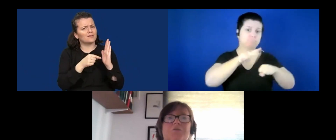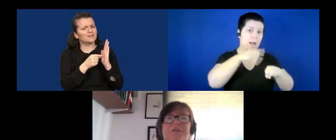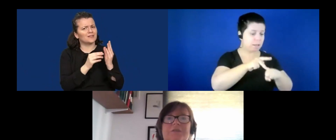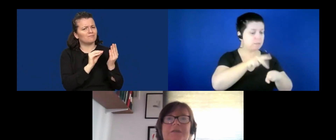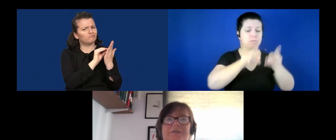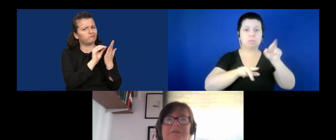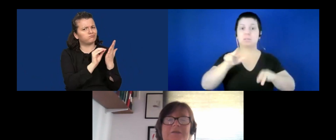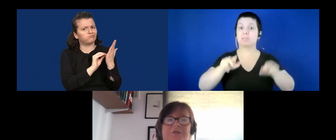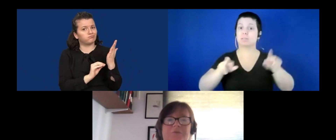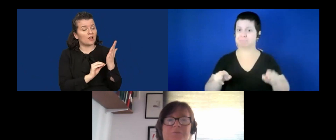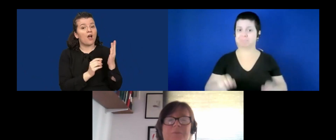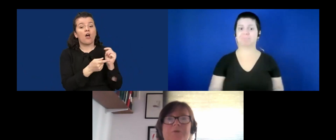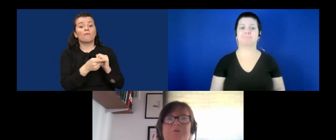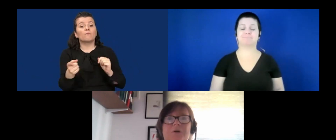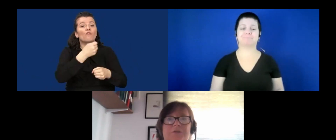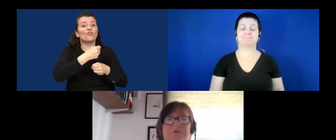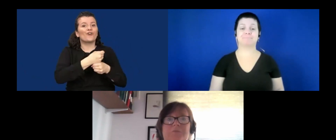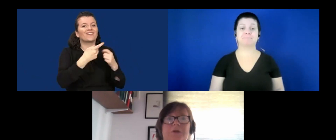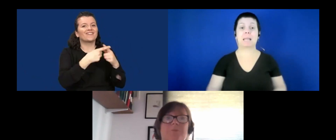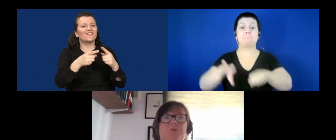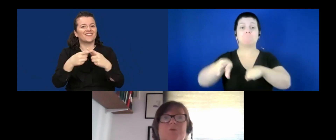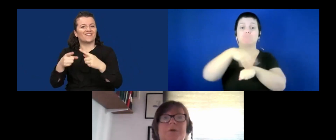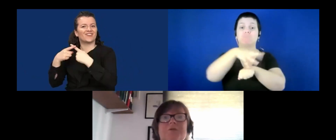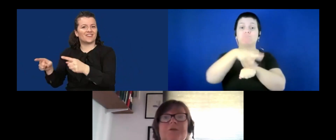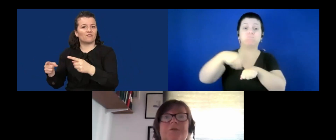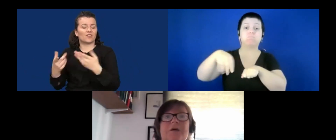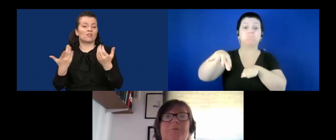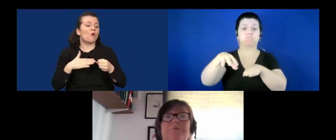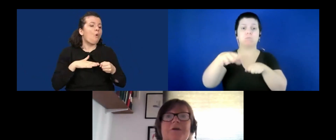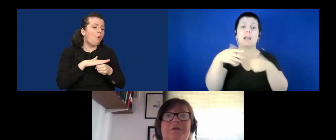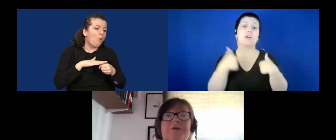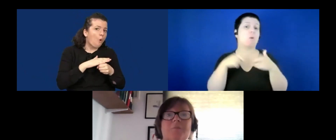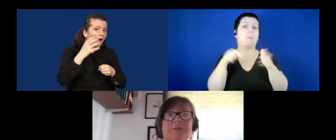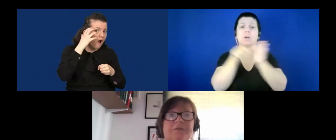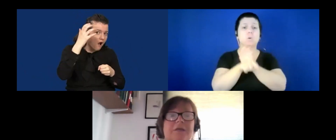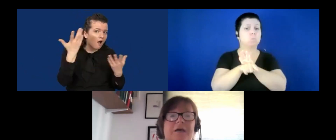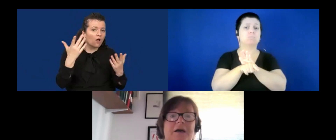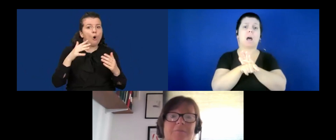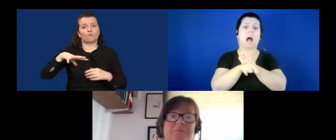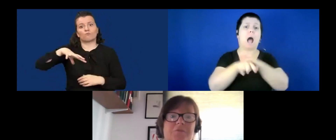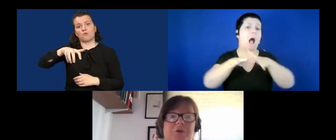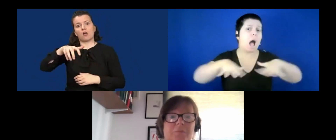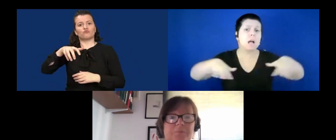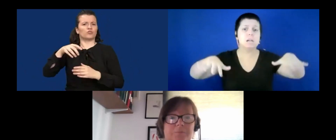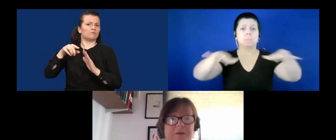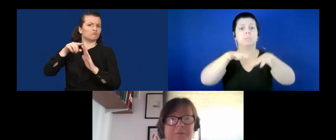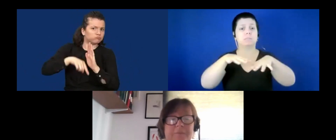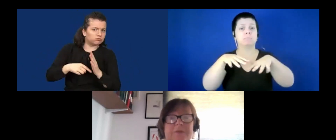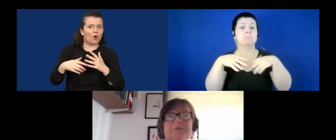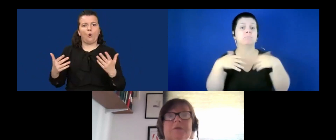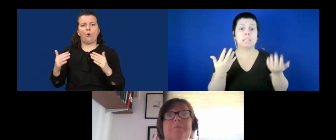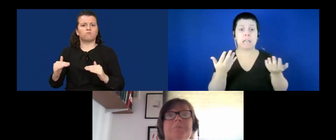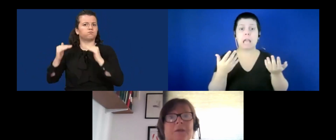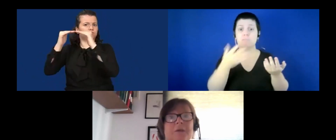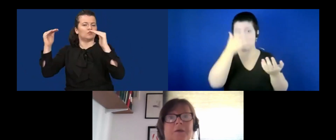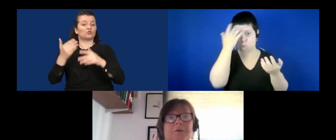To facilitate the discussion, I'm going to ask some very broad questions, and we're inviting comments from panel